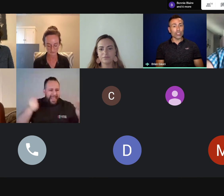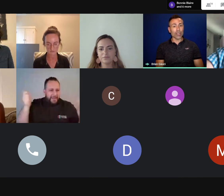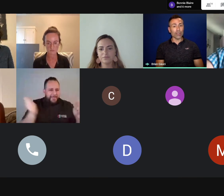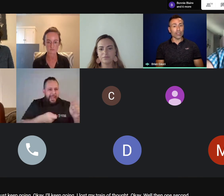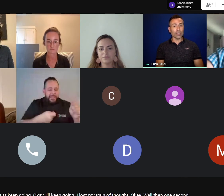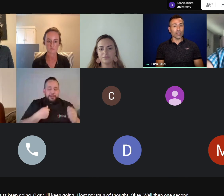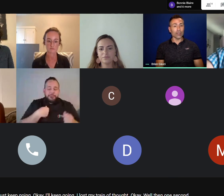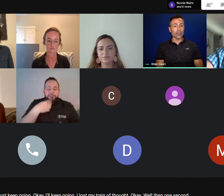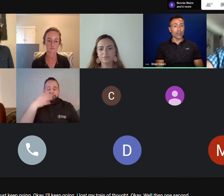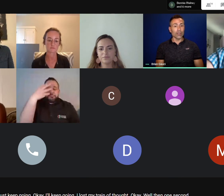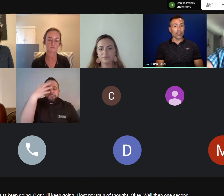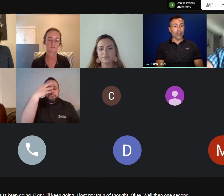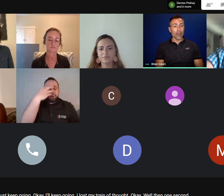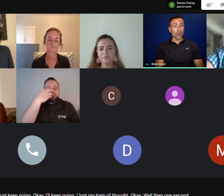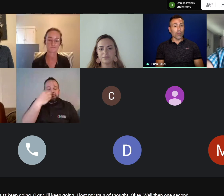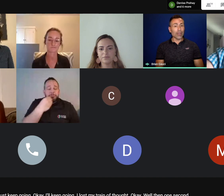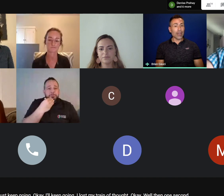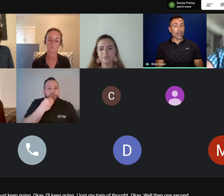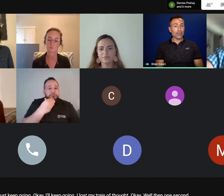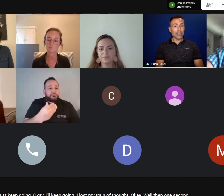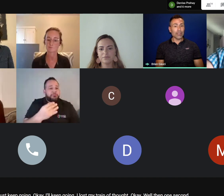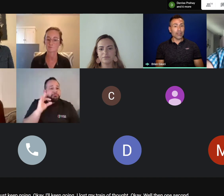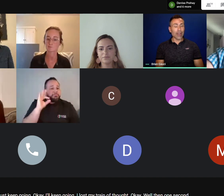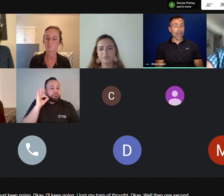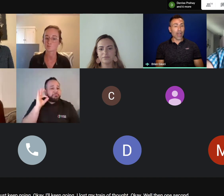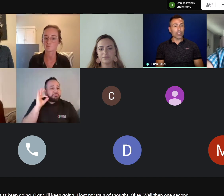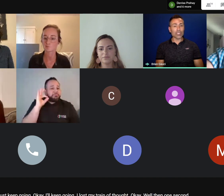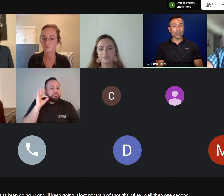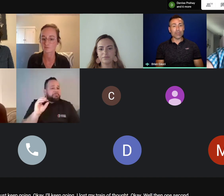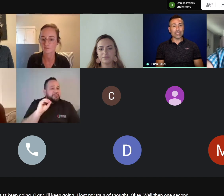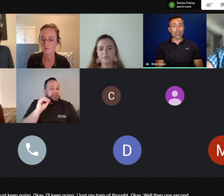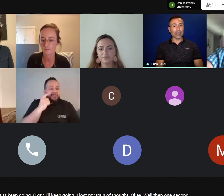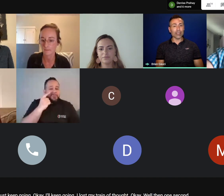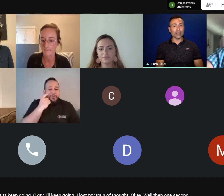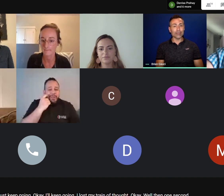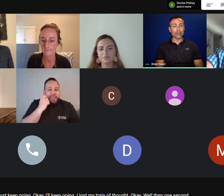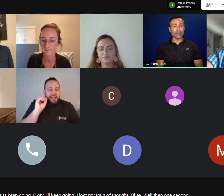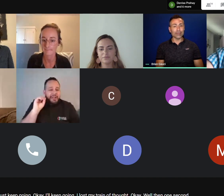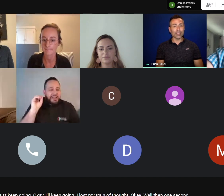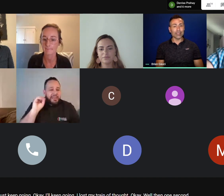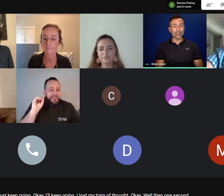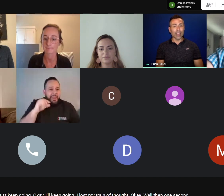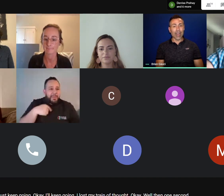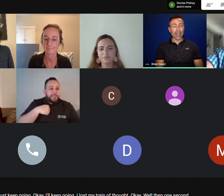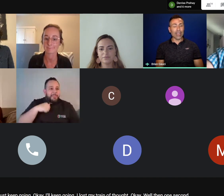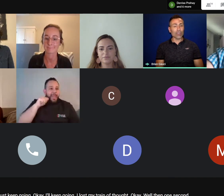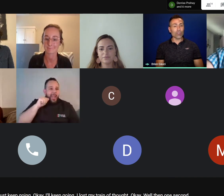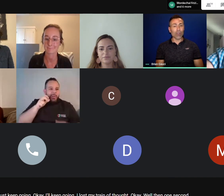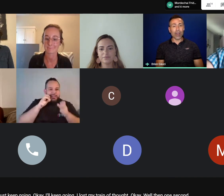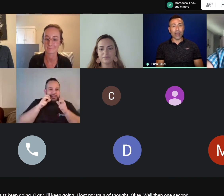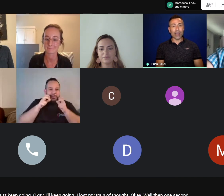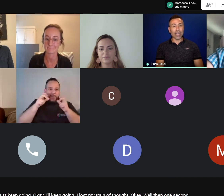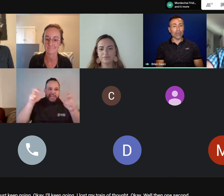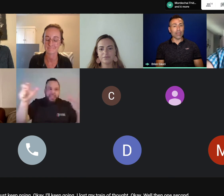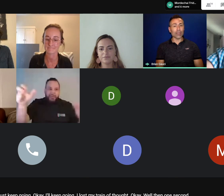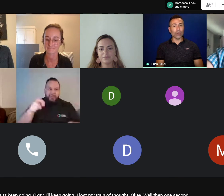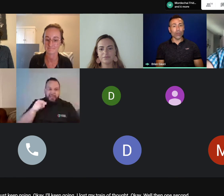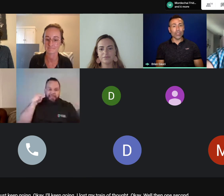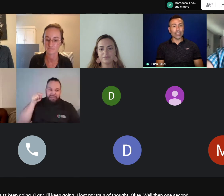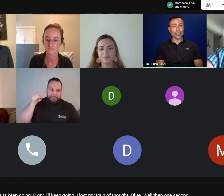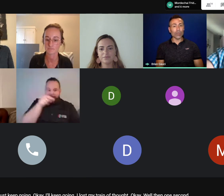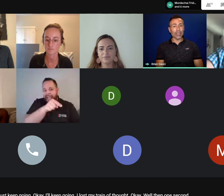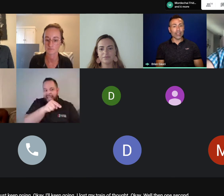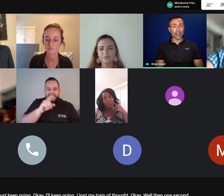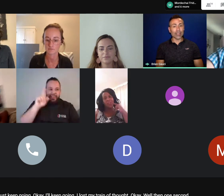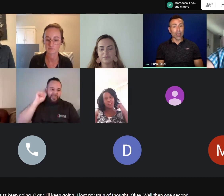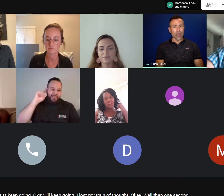took notice of it, but not me. I was sleeping soundly. I didn't cry. I didn't make a